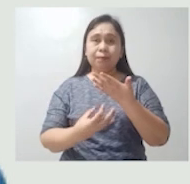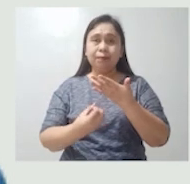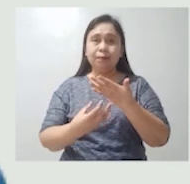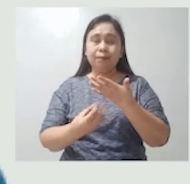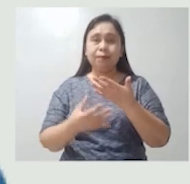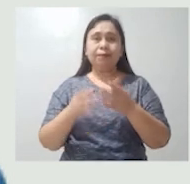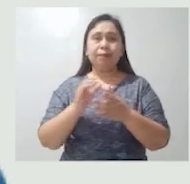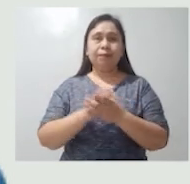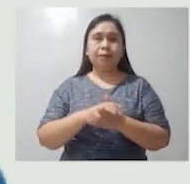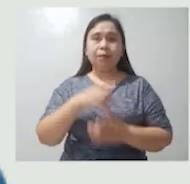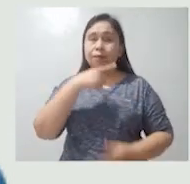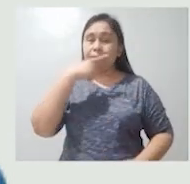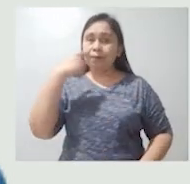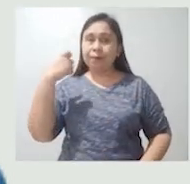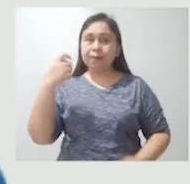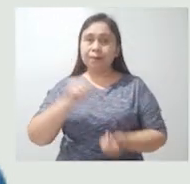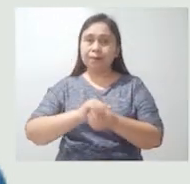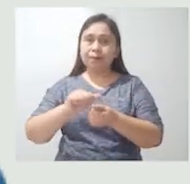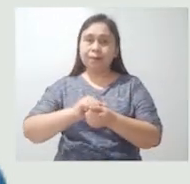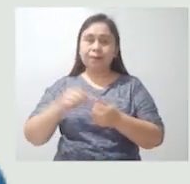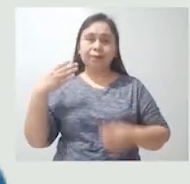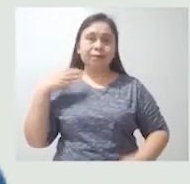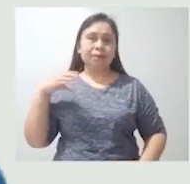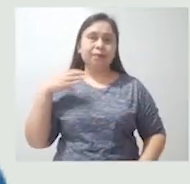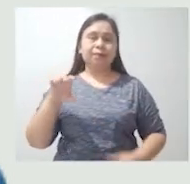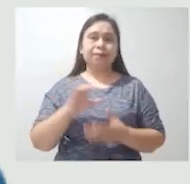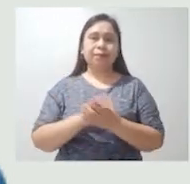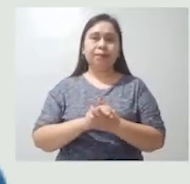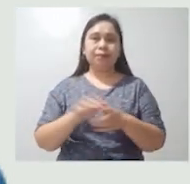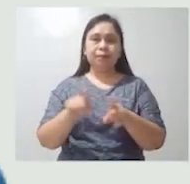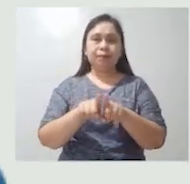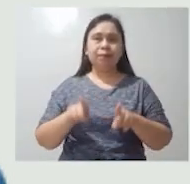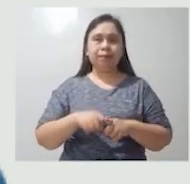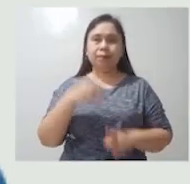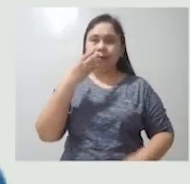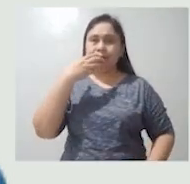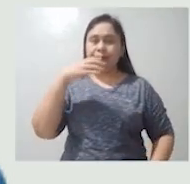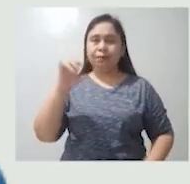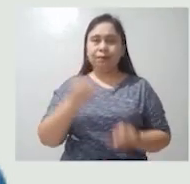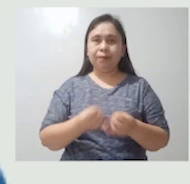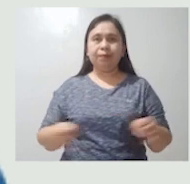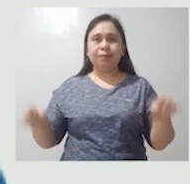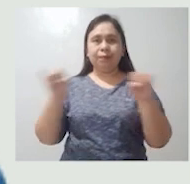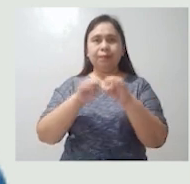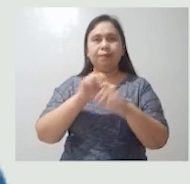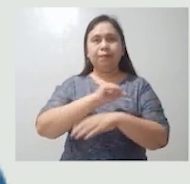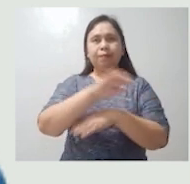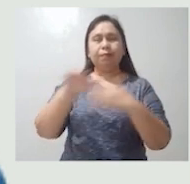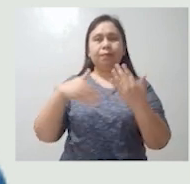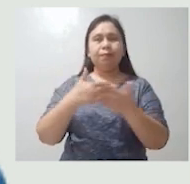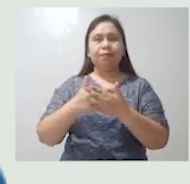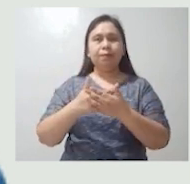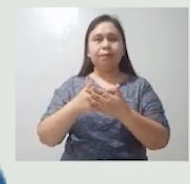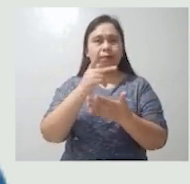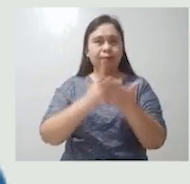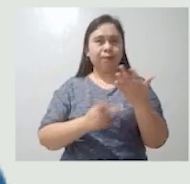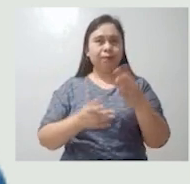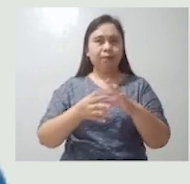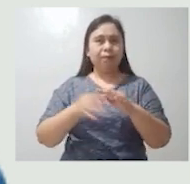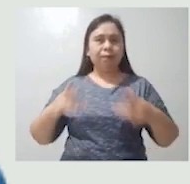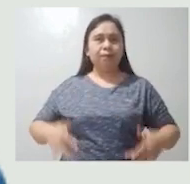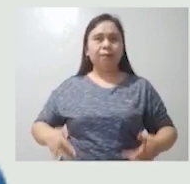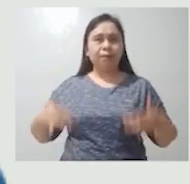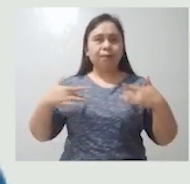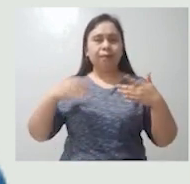the water, and drying the wash clothes. Also, heat is important to all aspects of life, especially to plants